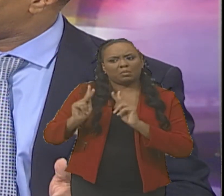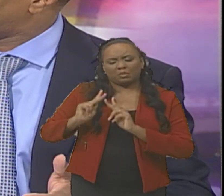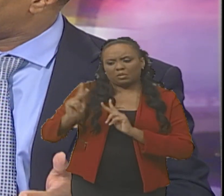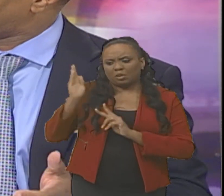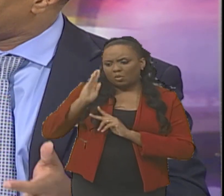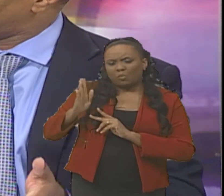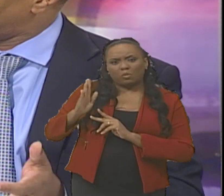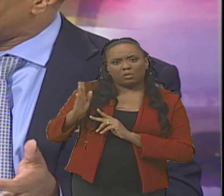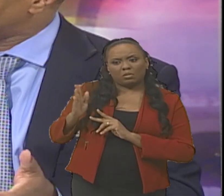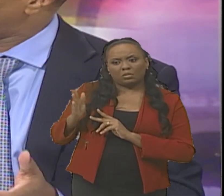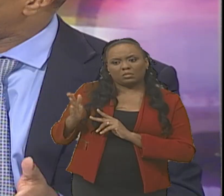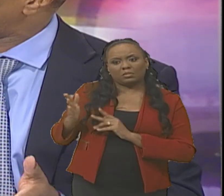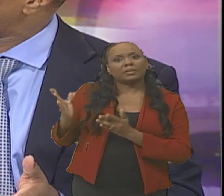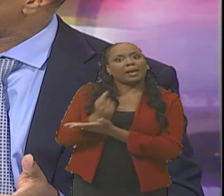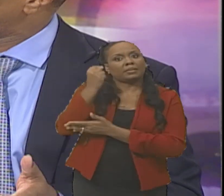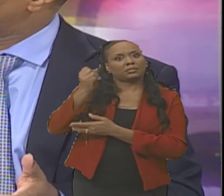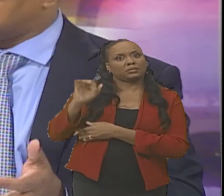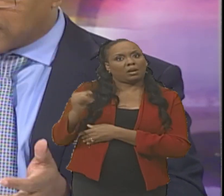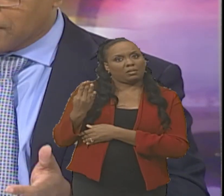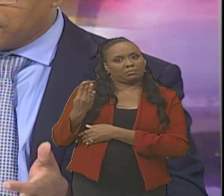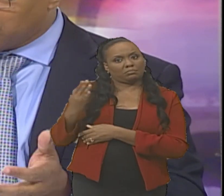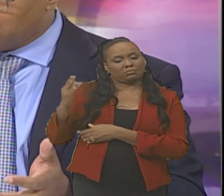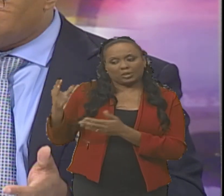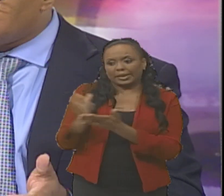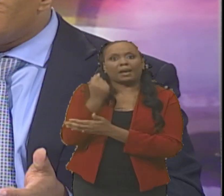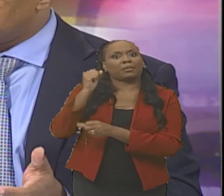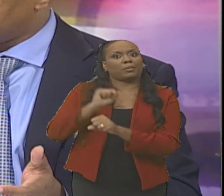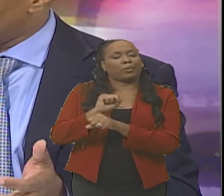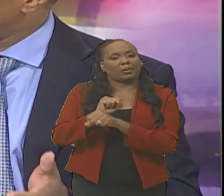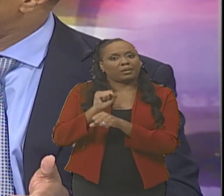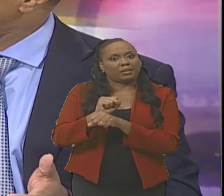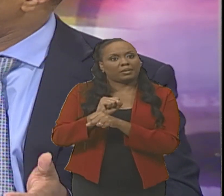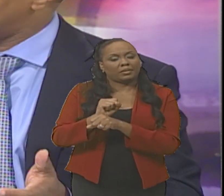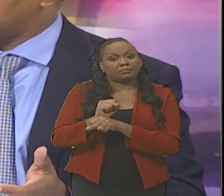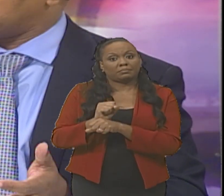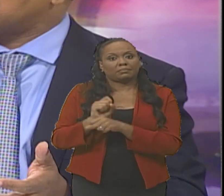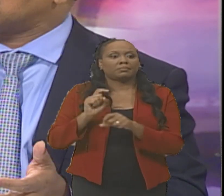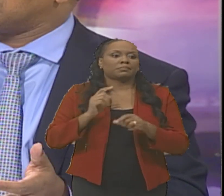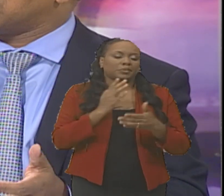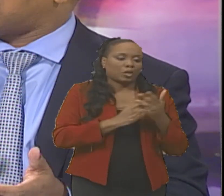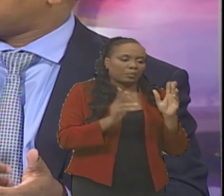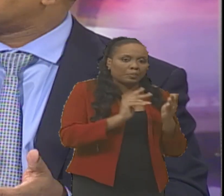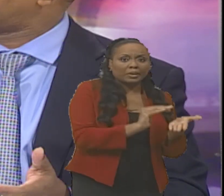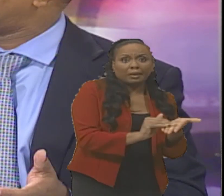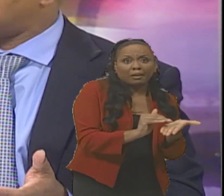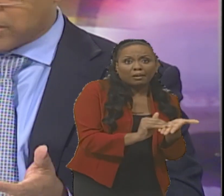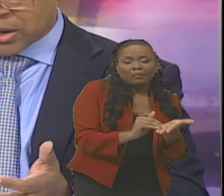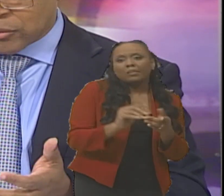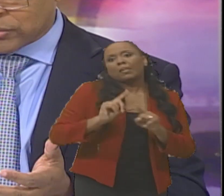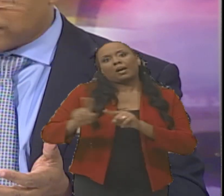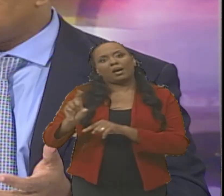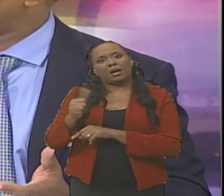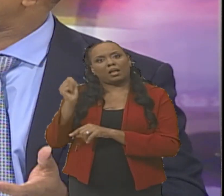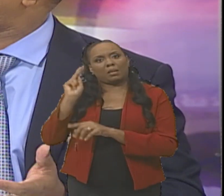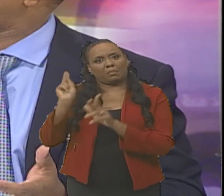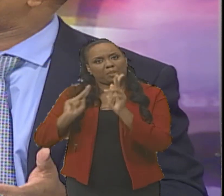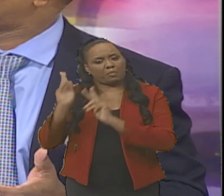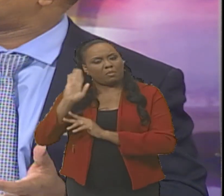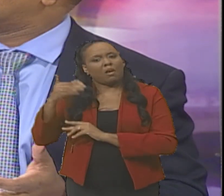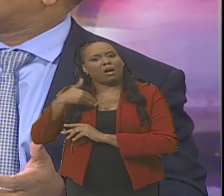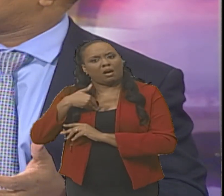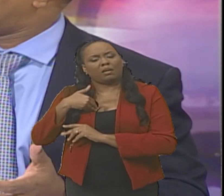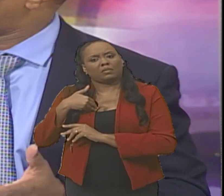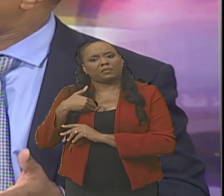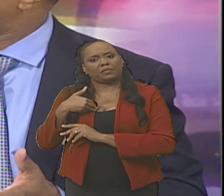employment, in persons employed. Some persons will go home, but there'll also be options for them, including voluntary